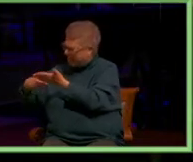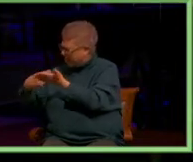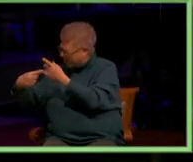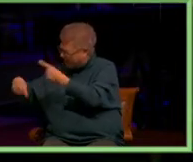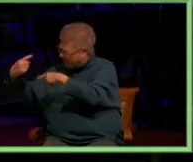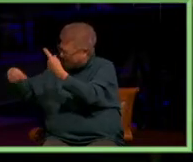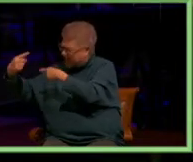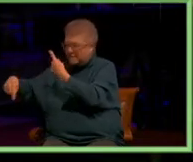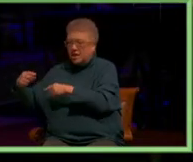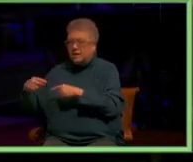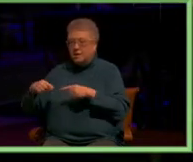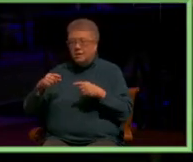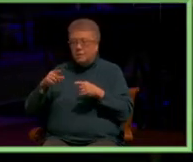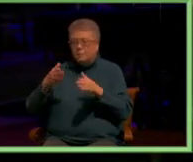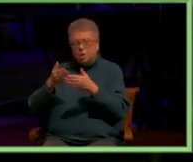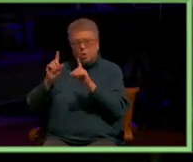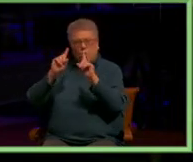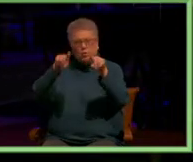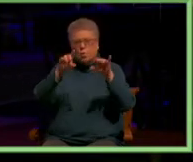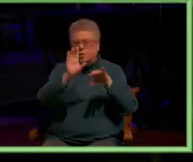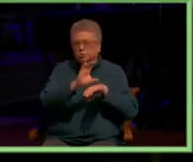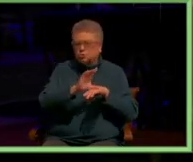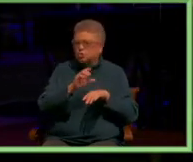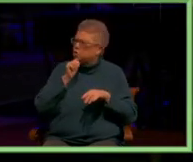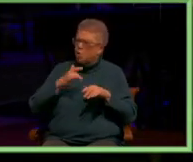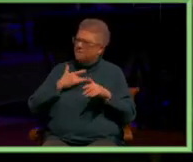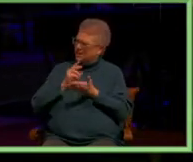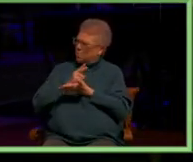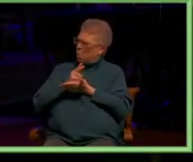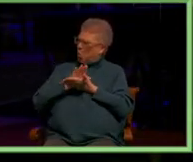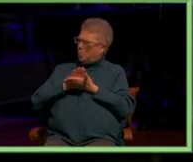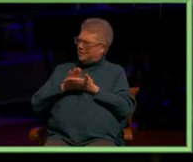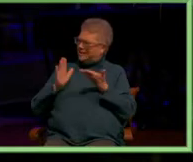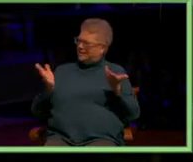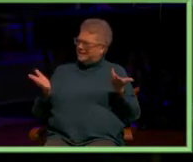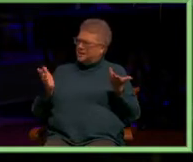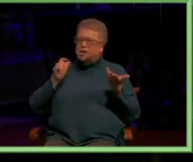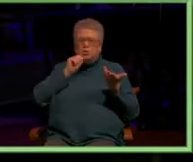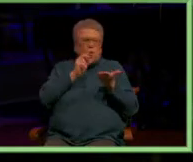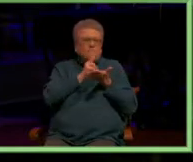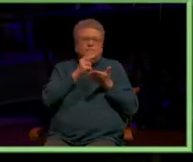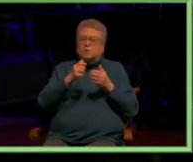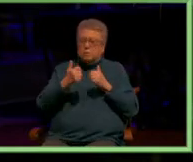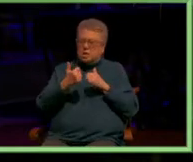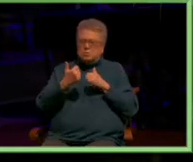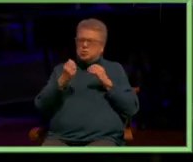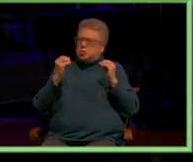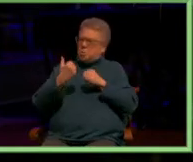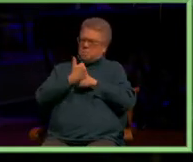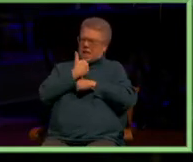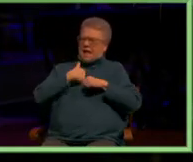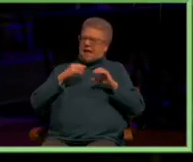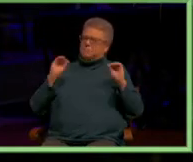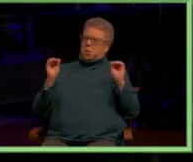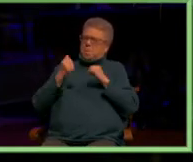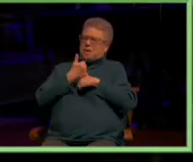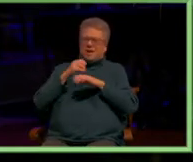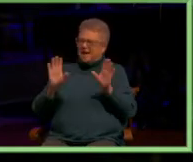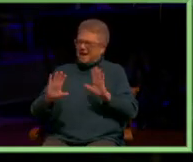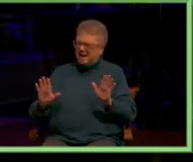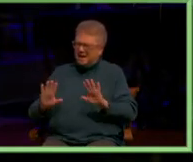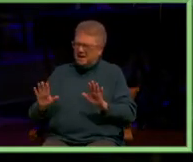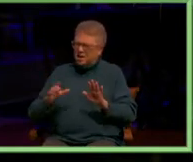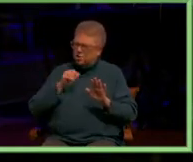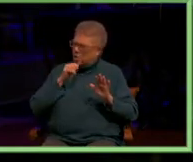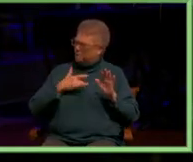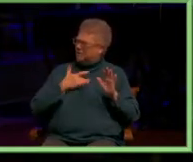right? Don't feel so holy. Don't feel so blameless. Don't feel so above